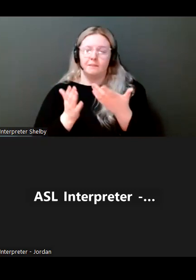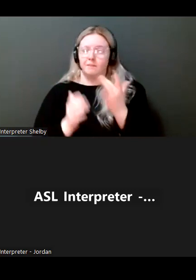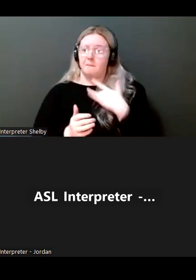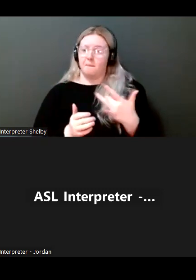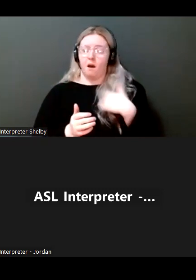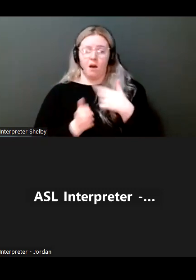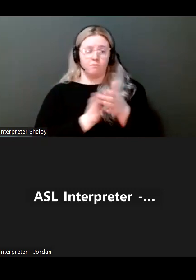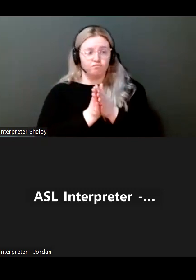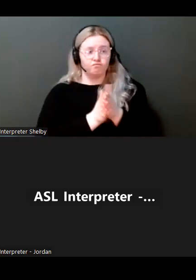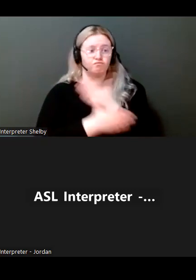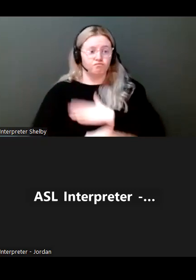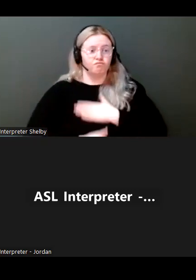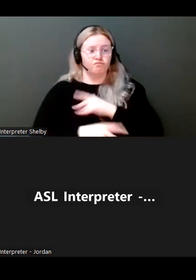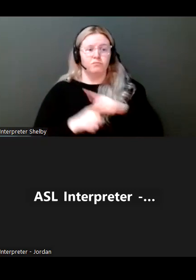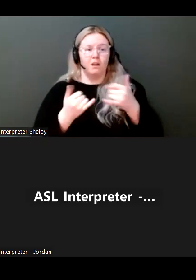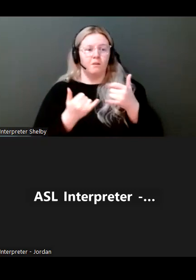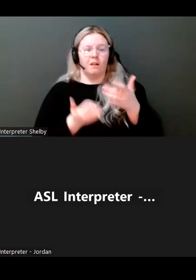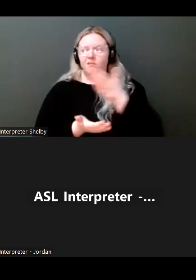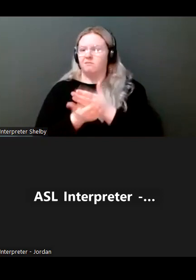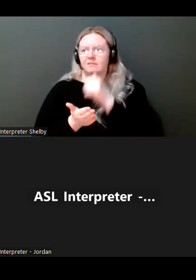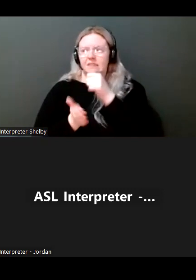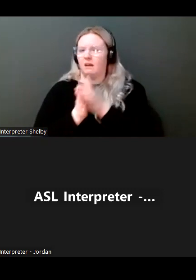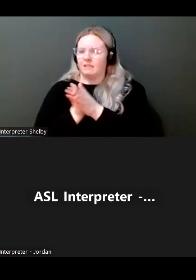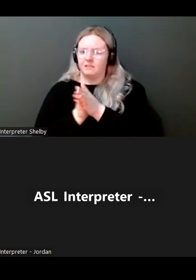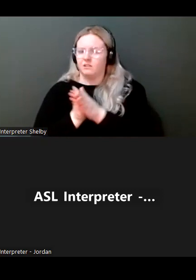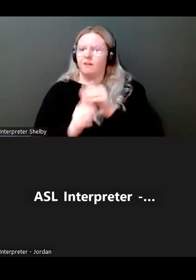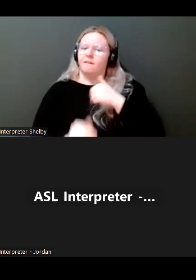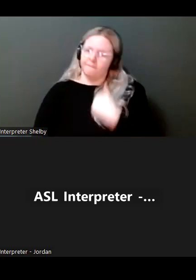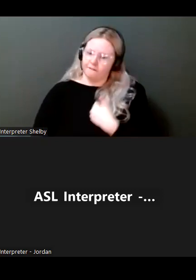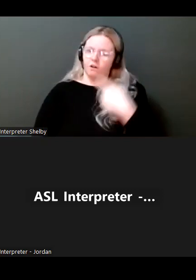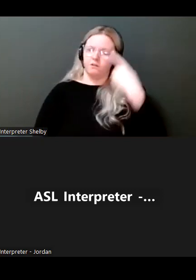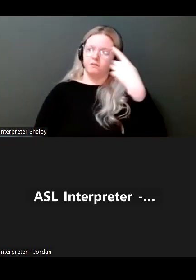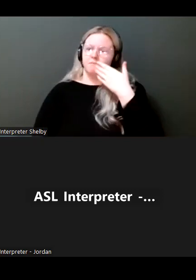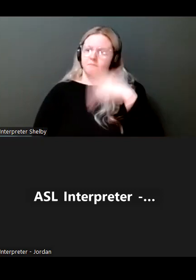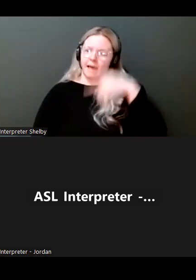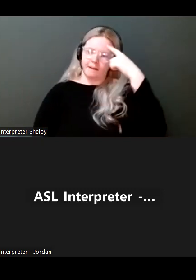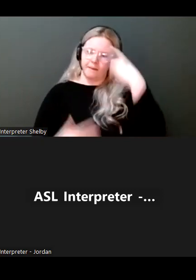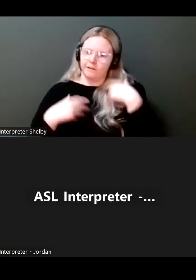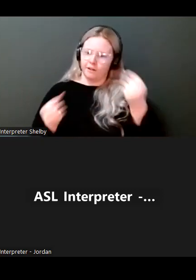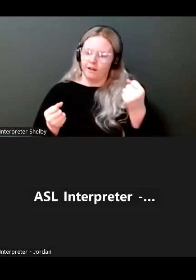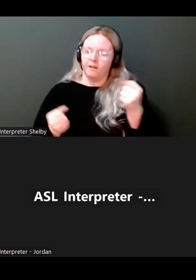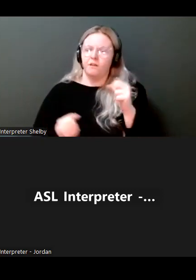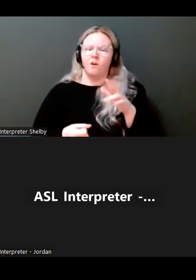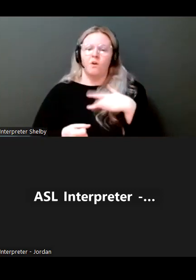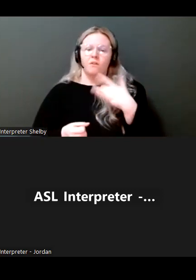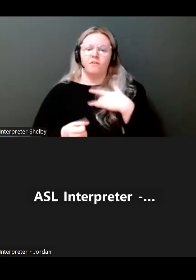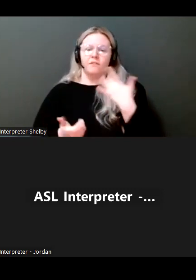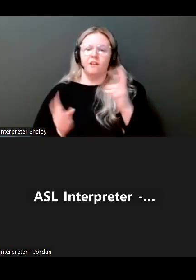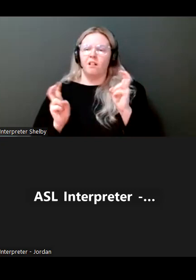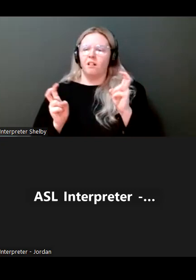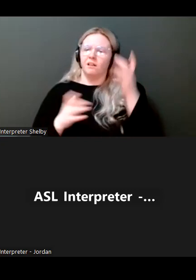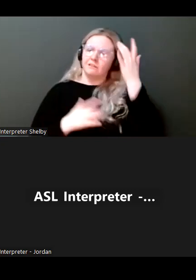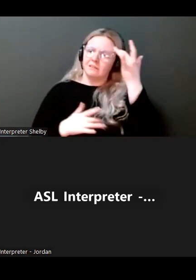enjoy. We may stop doing activities that we enjoy. We might just feel generally unwell, and that can be physical, that can be aches